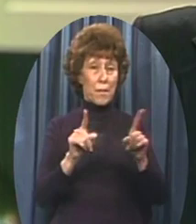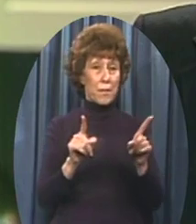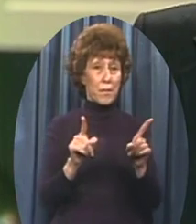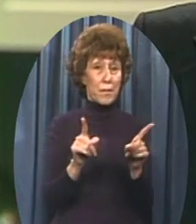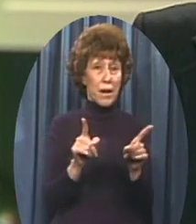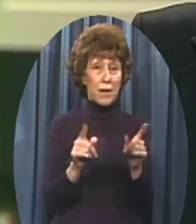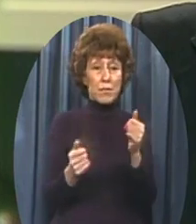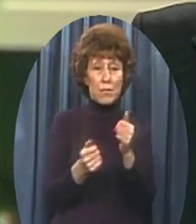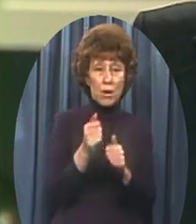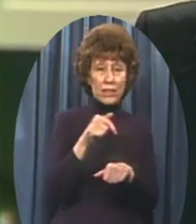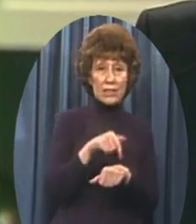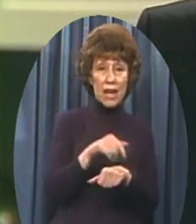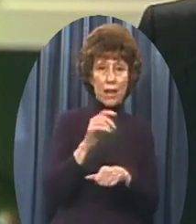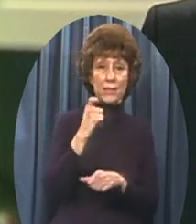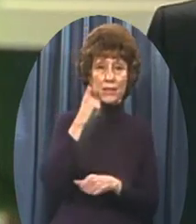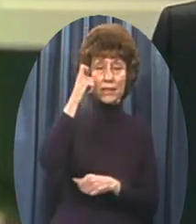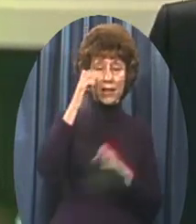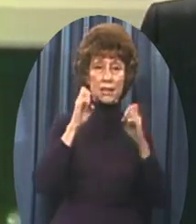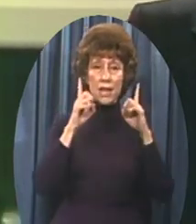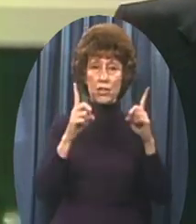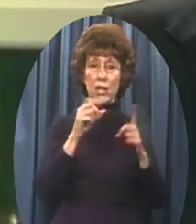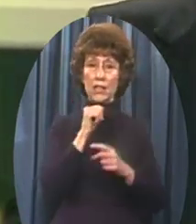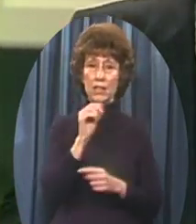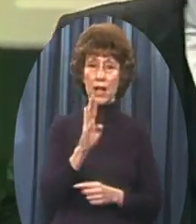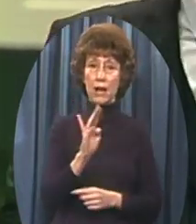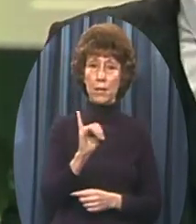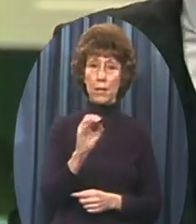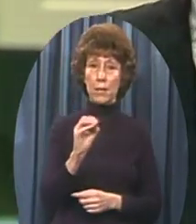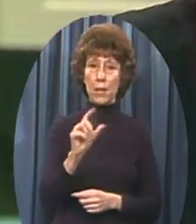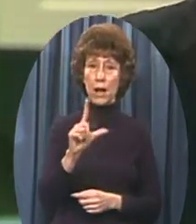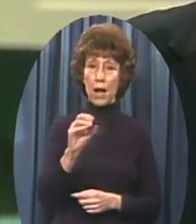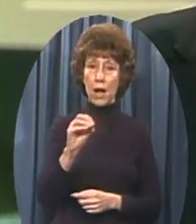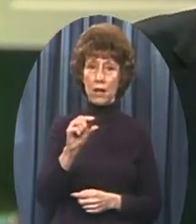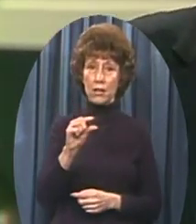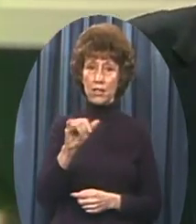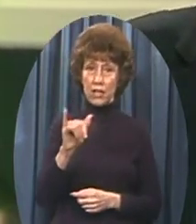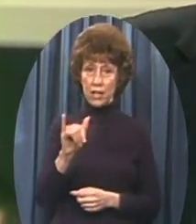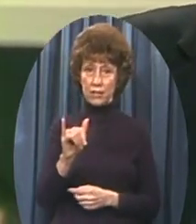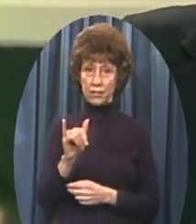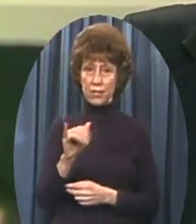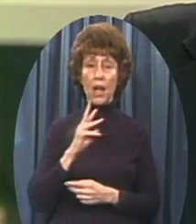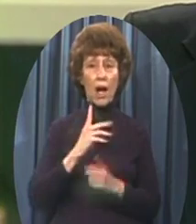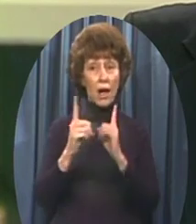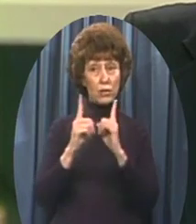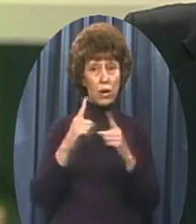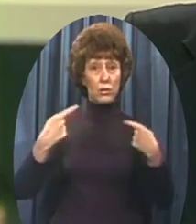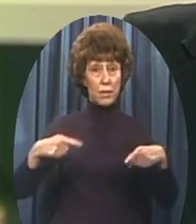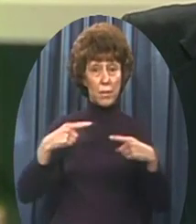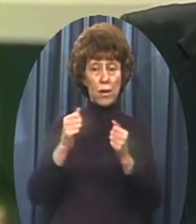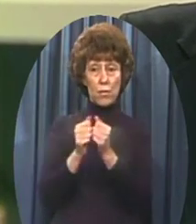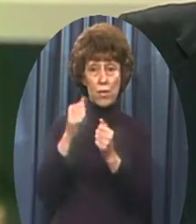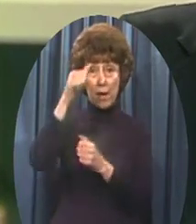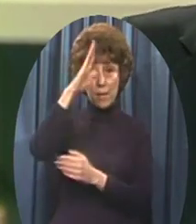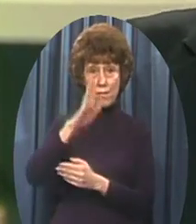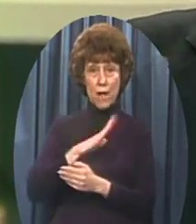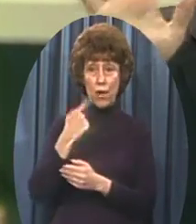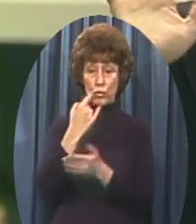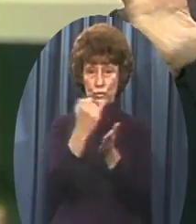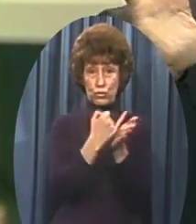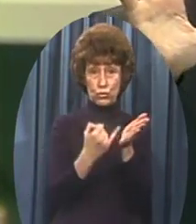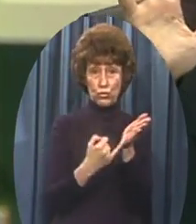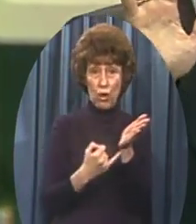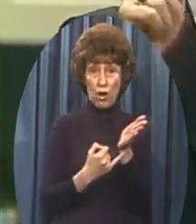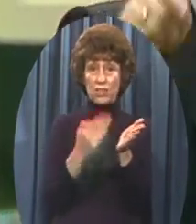Today Show the other morning with a gentleman who produces some of that literature. Things we couldn't